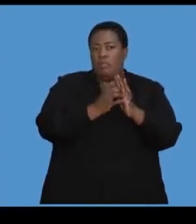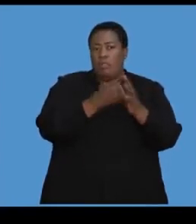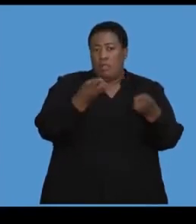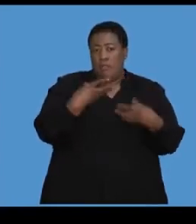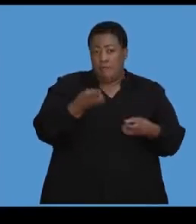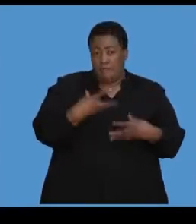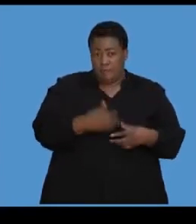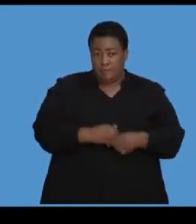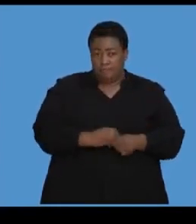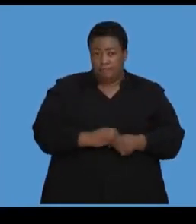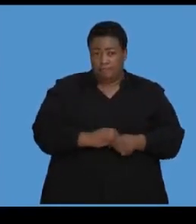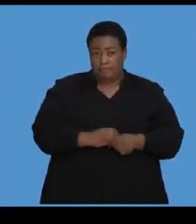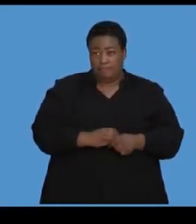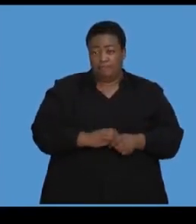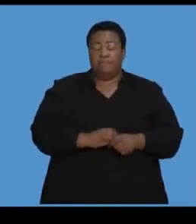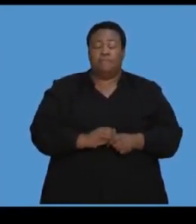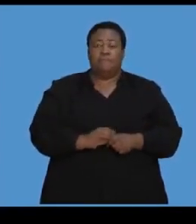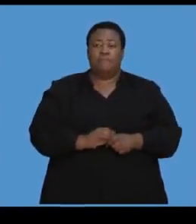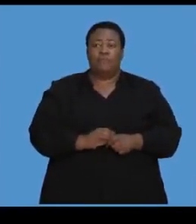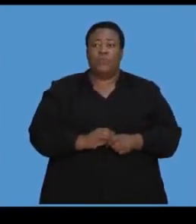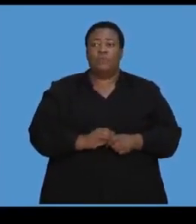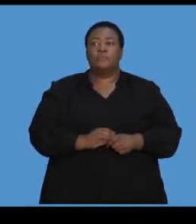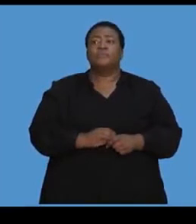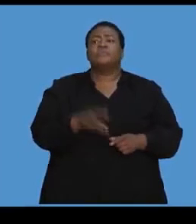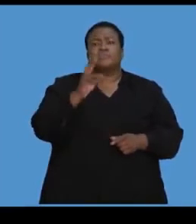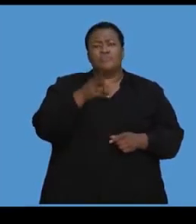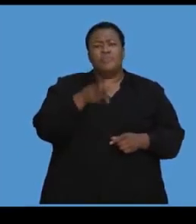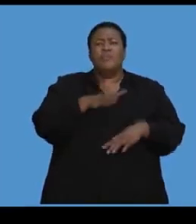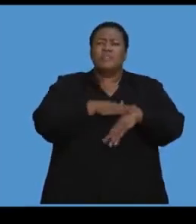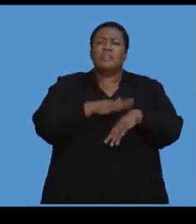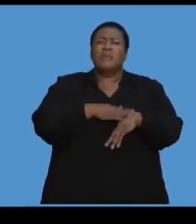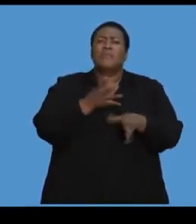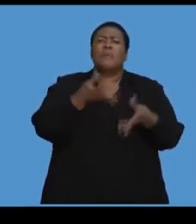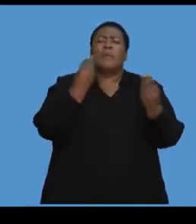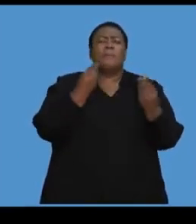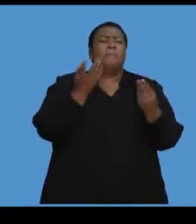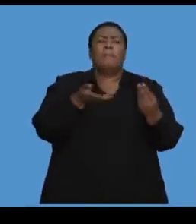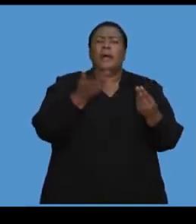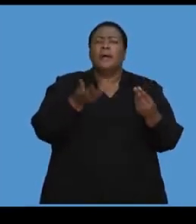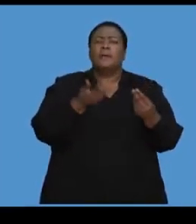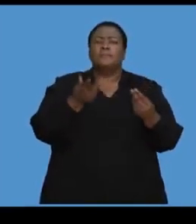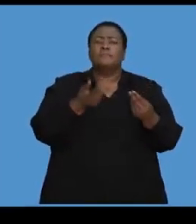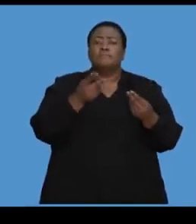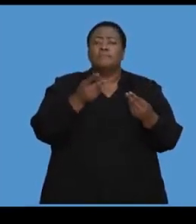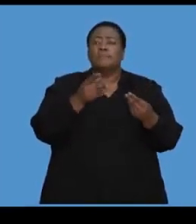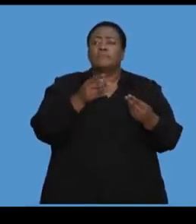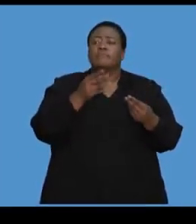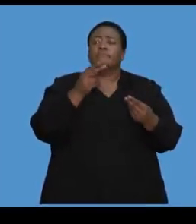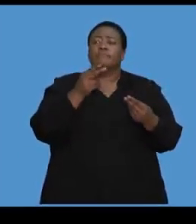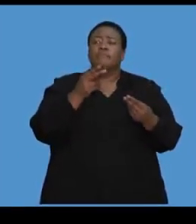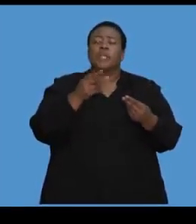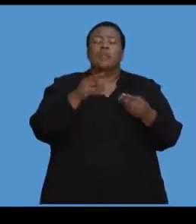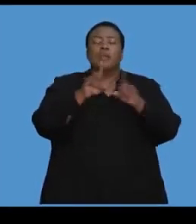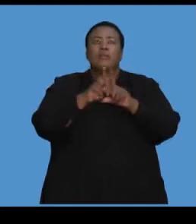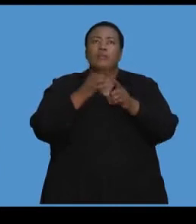examples identifiable there. Typically, when you get an essay on markets, a good additional part should be discuss or